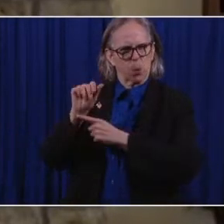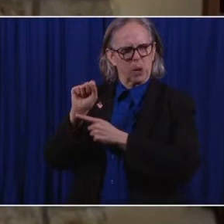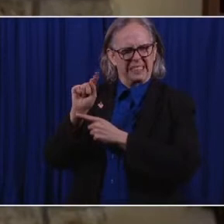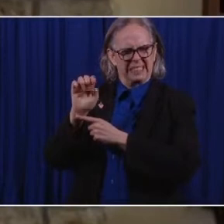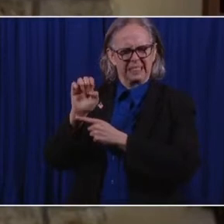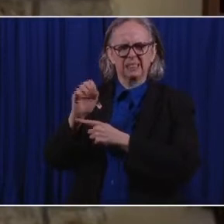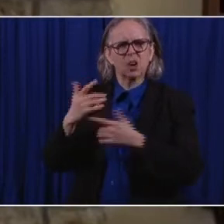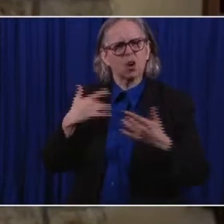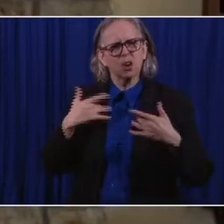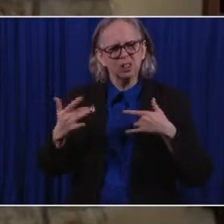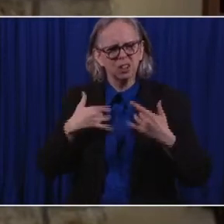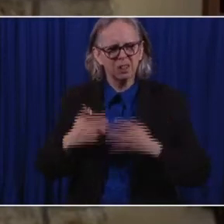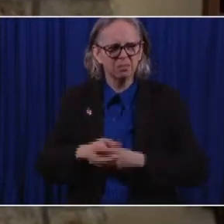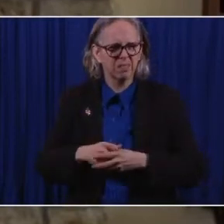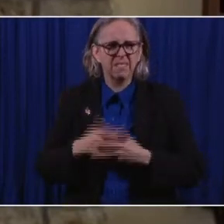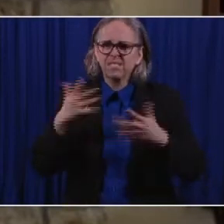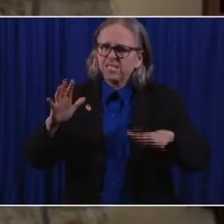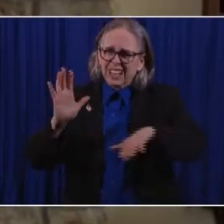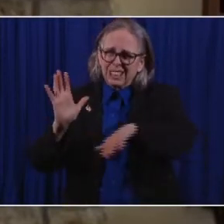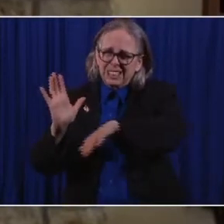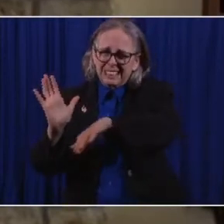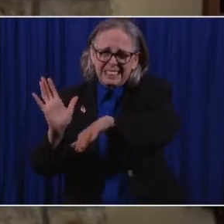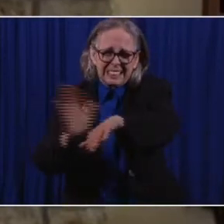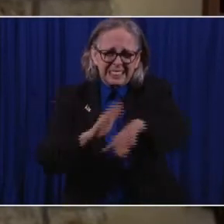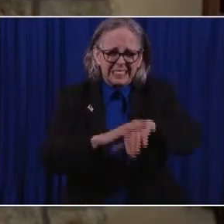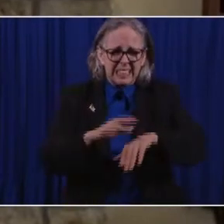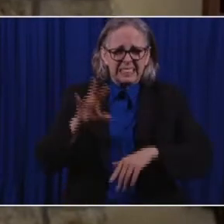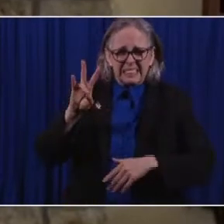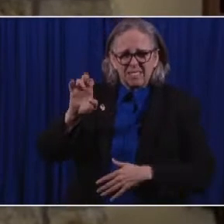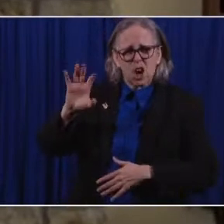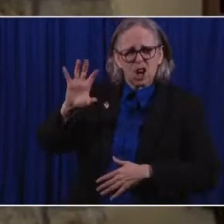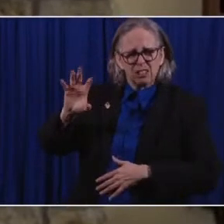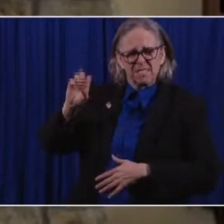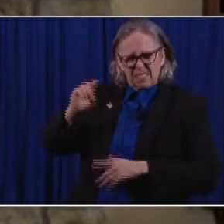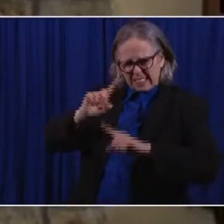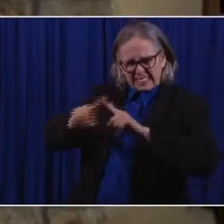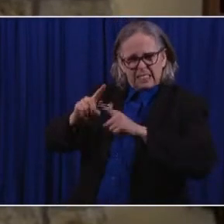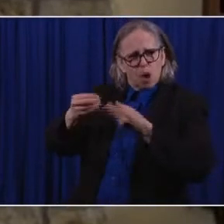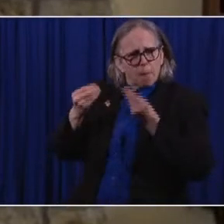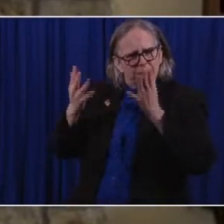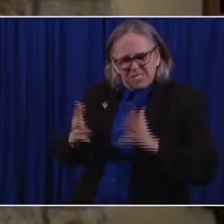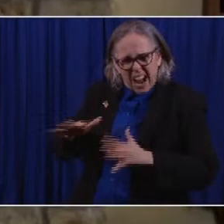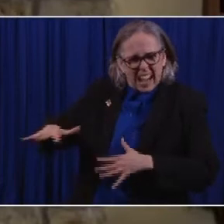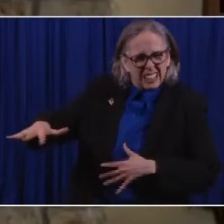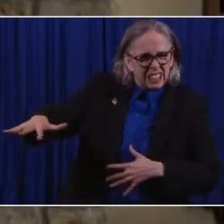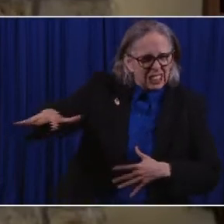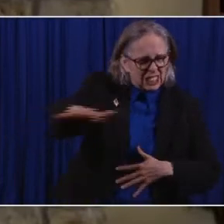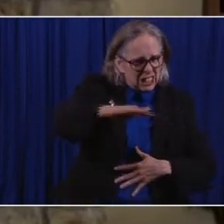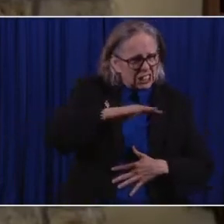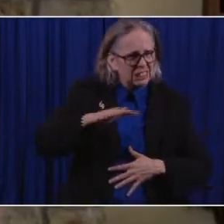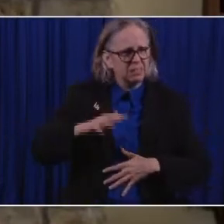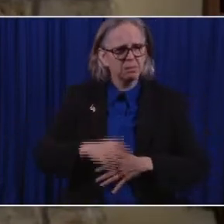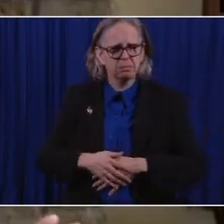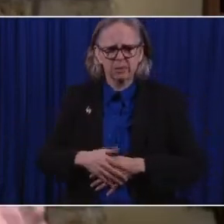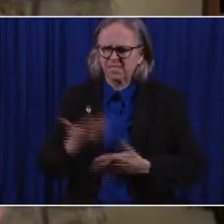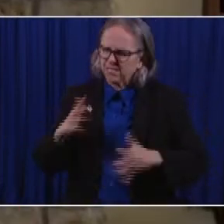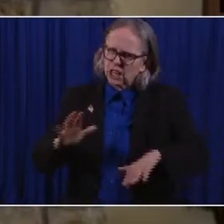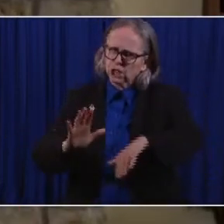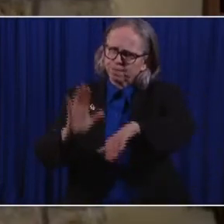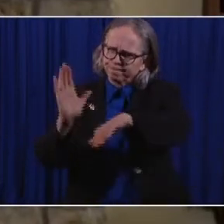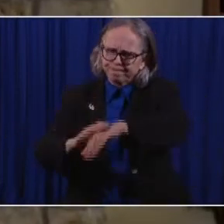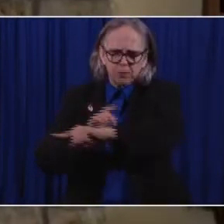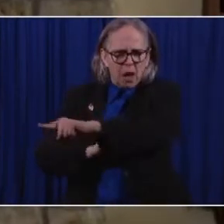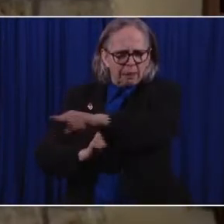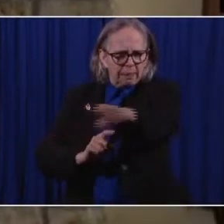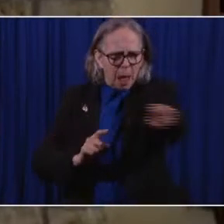750 providers out there who will be getting this vaccine starting Monday, Tuesday, and Wednesday, pharmacies and others.